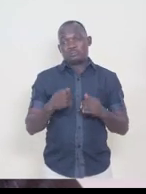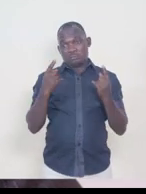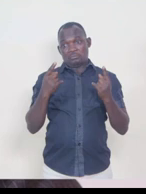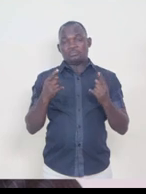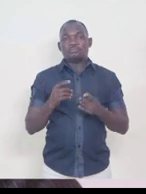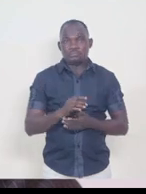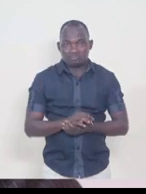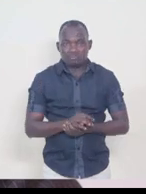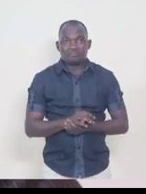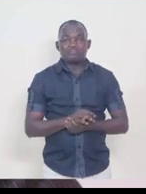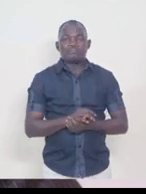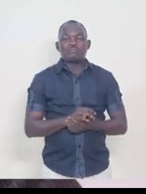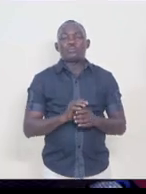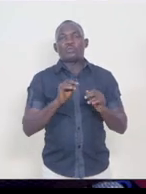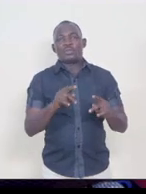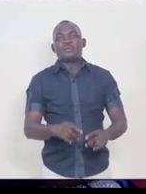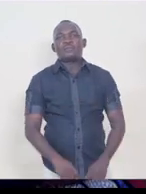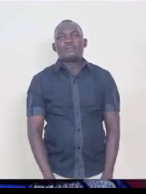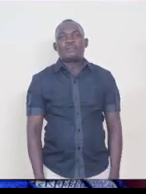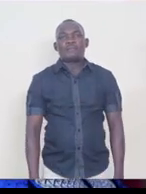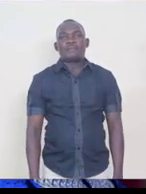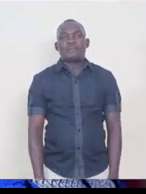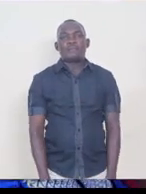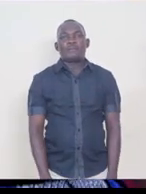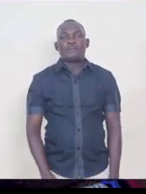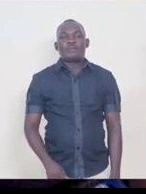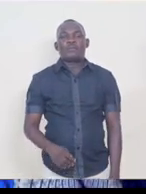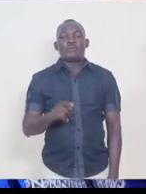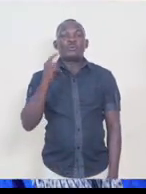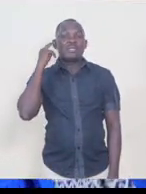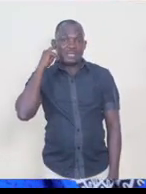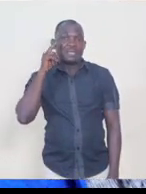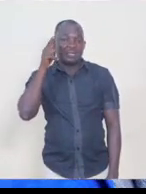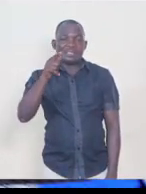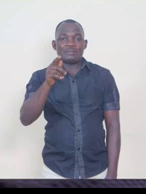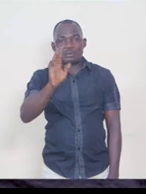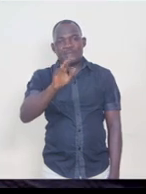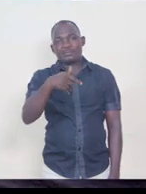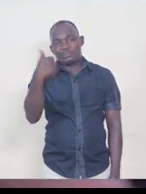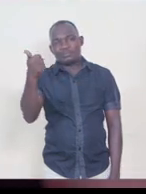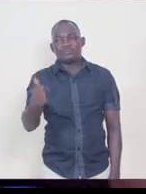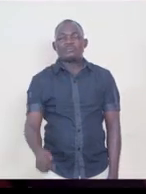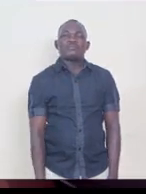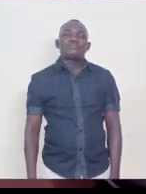I'll do that. Okay. You hear from us. Let's go.